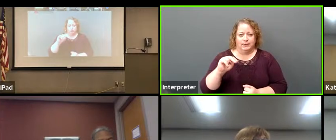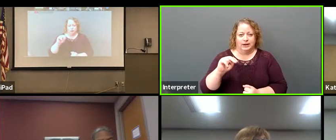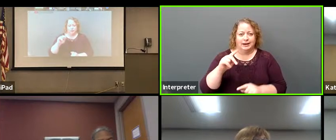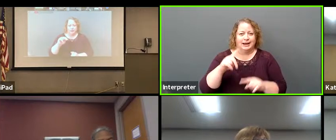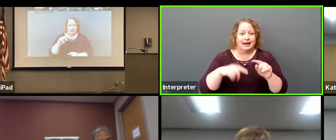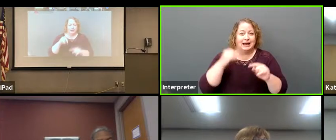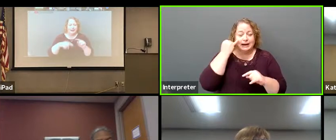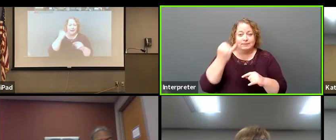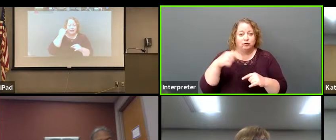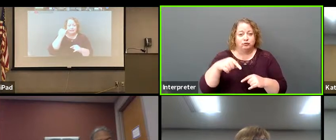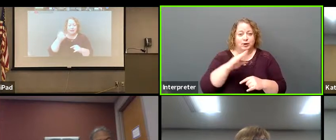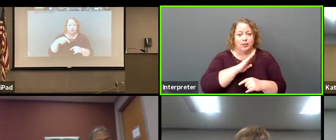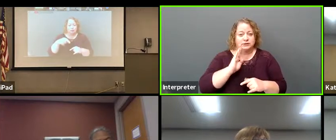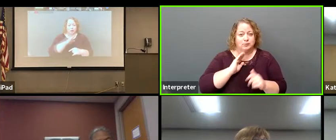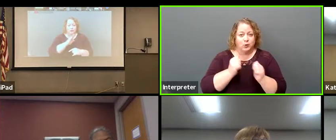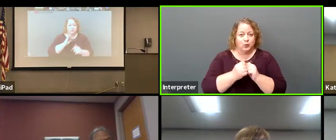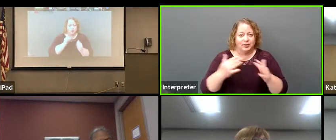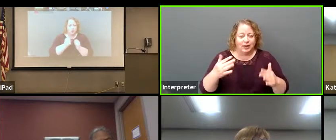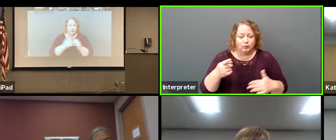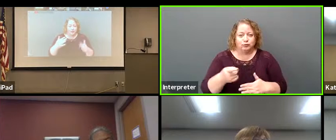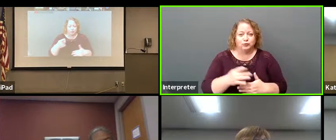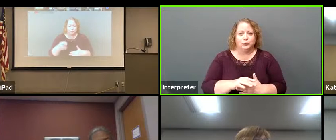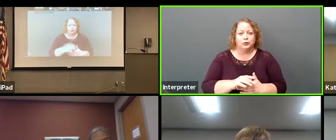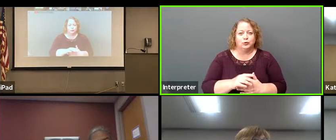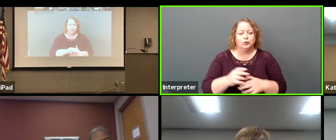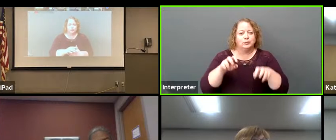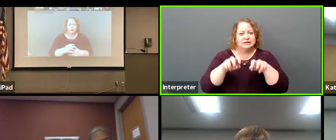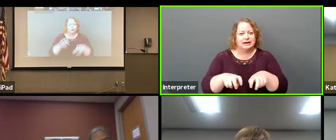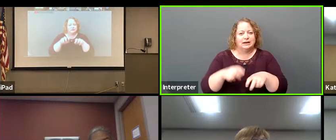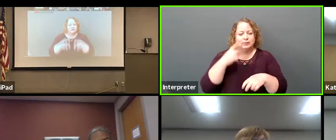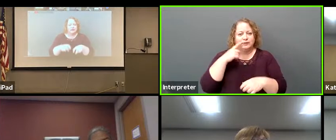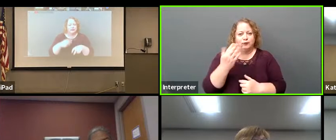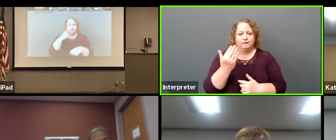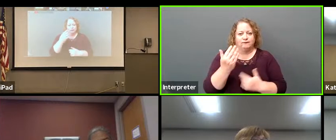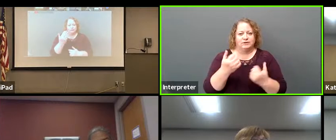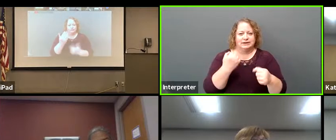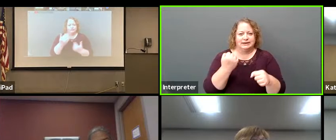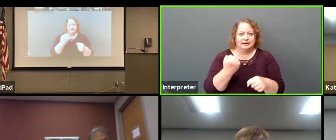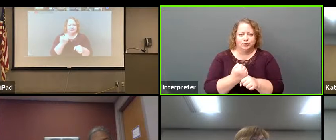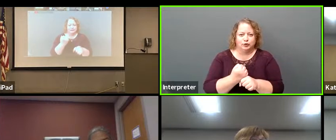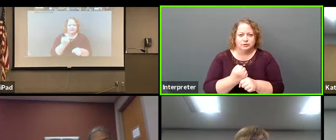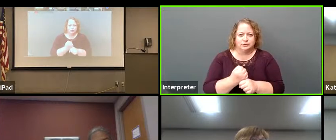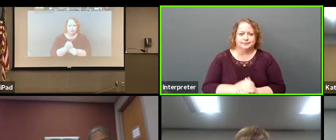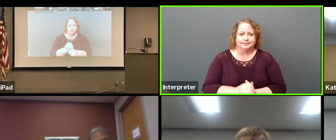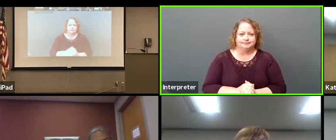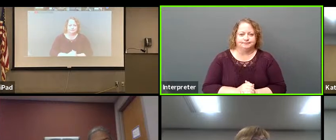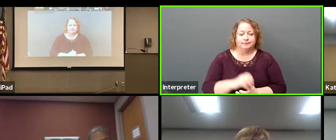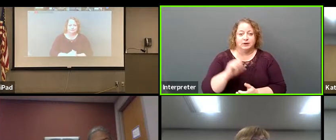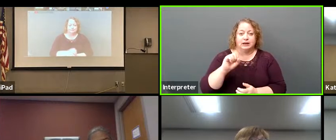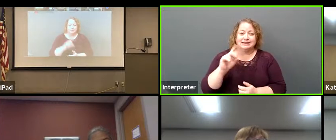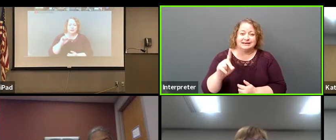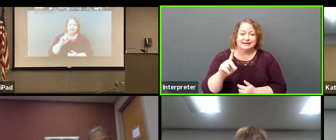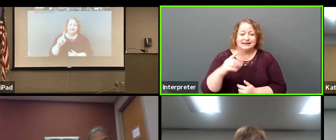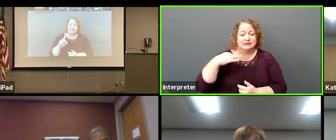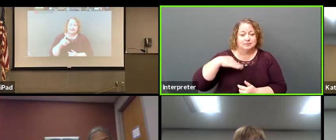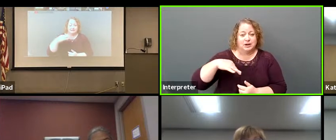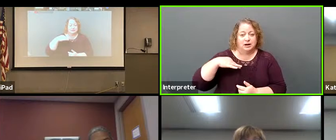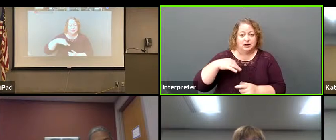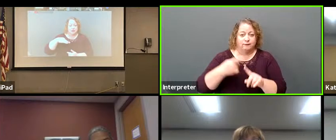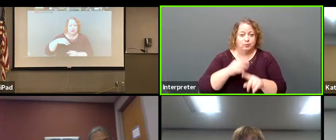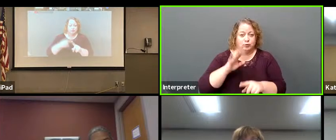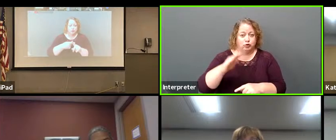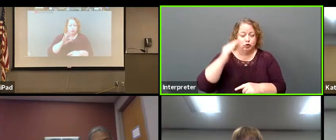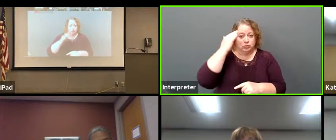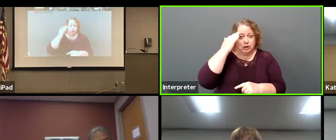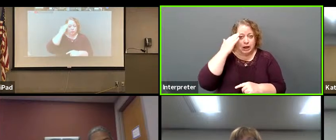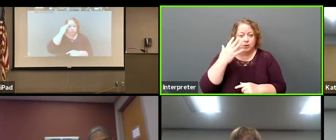I can't imagine being on the board without you. You sat next to me for 15 years. SSD has benefited from your